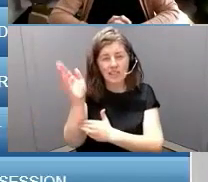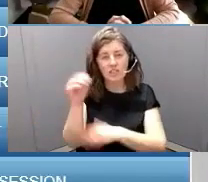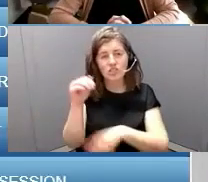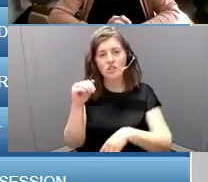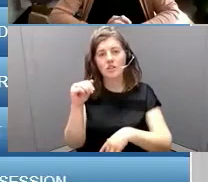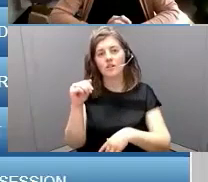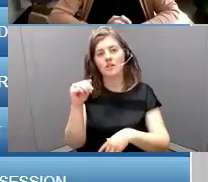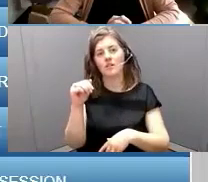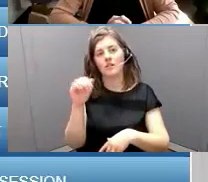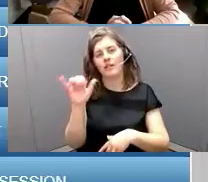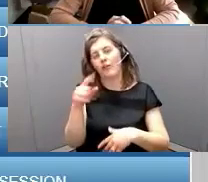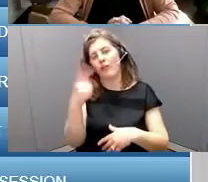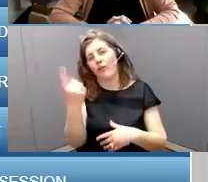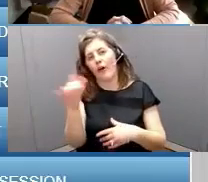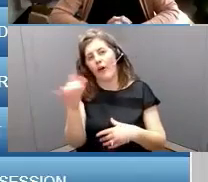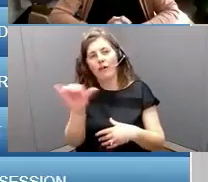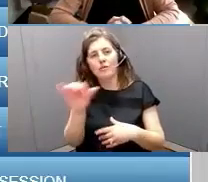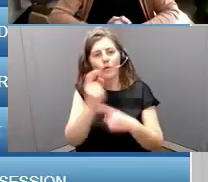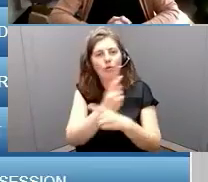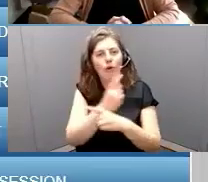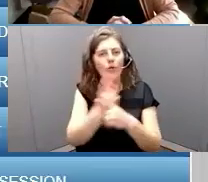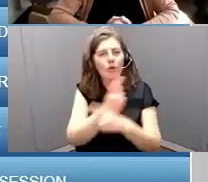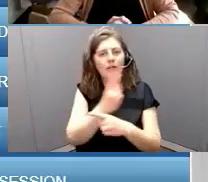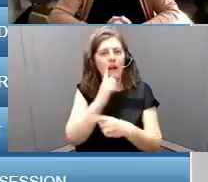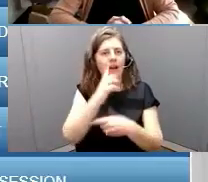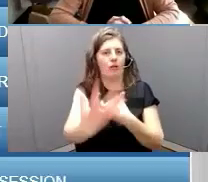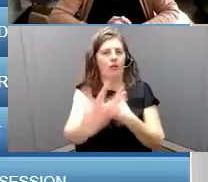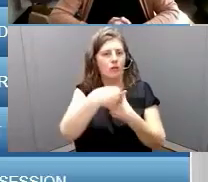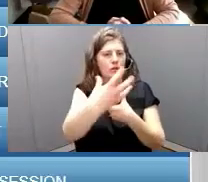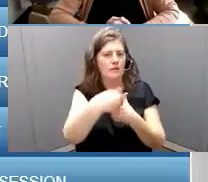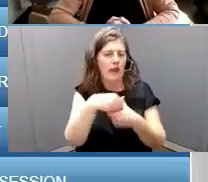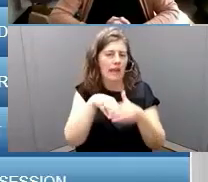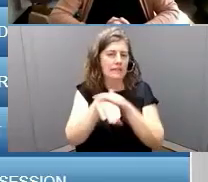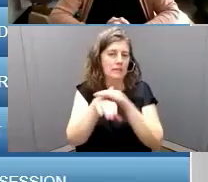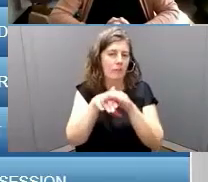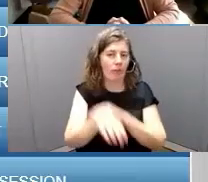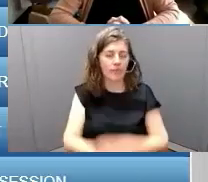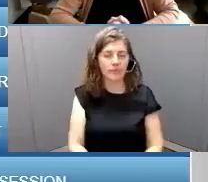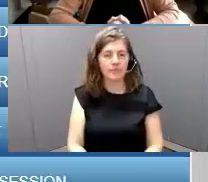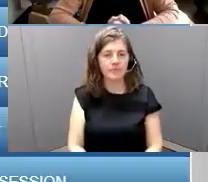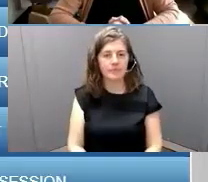that, are also appropriate and inclusive and accessible.